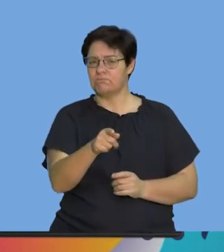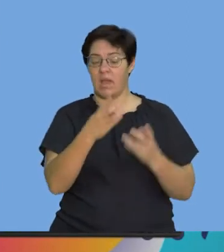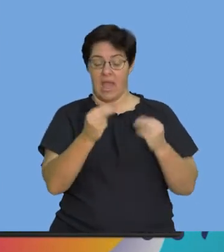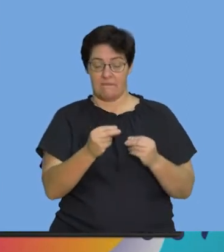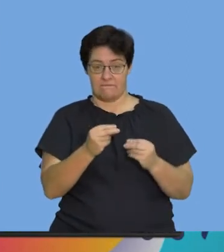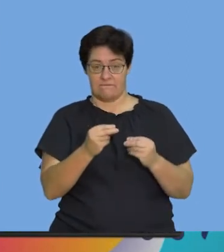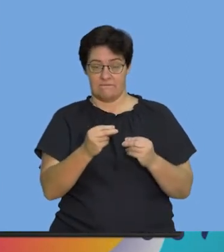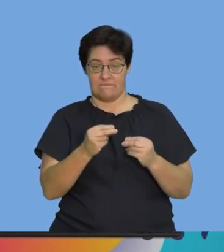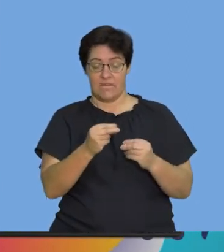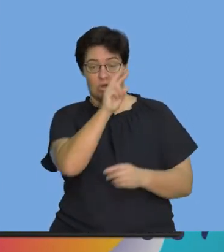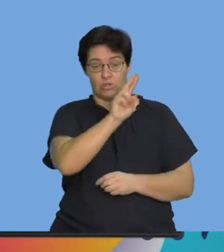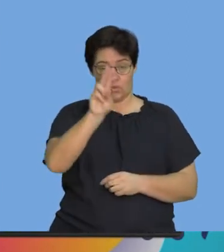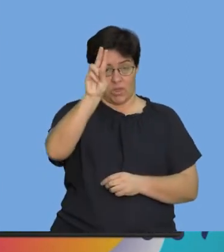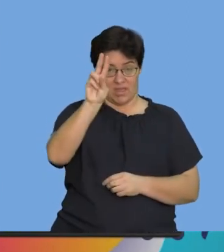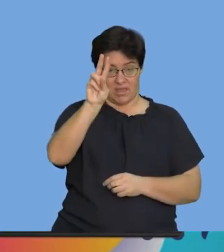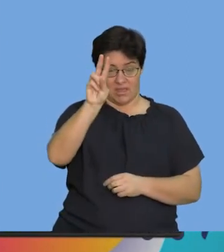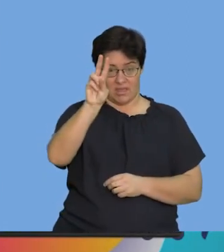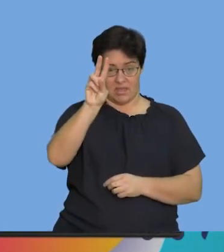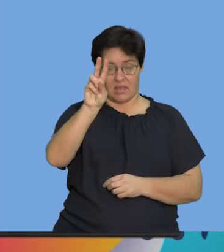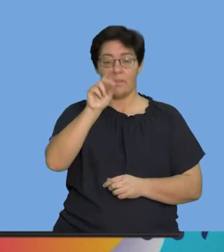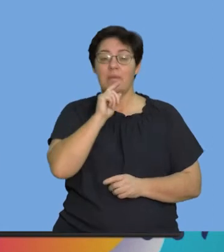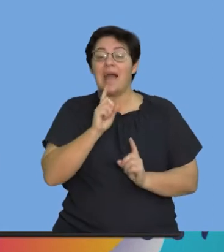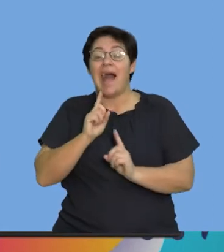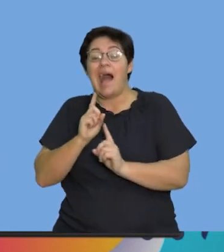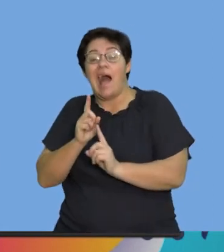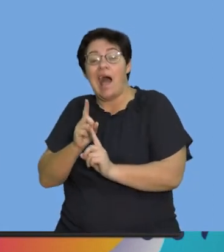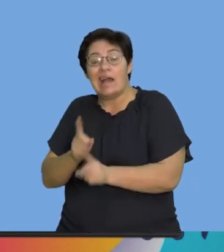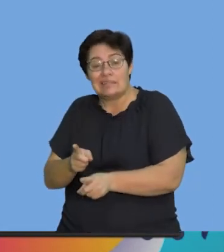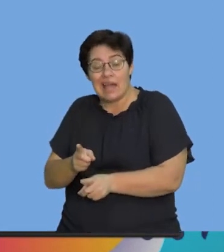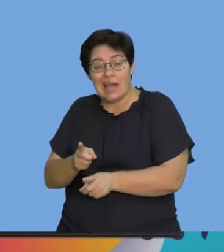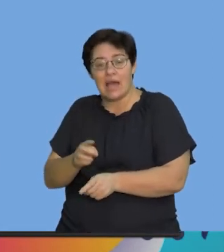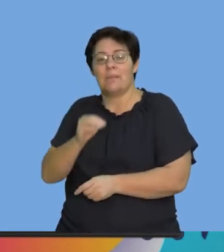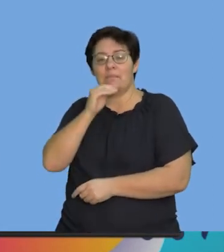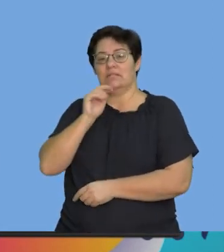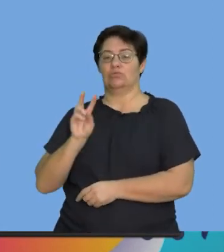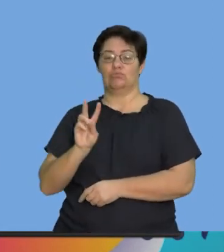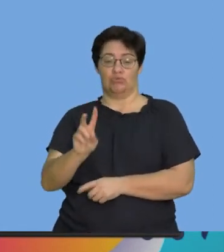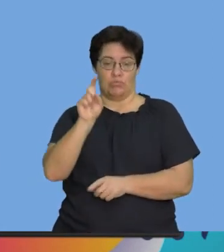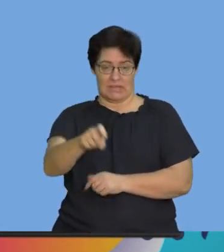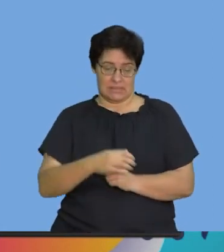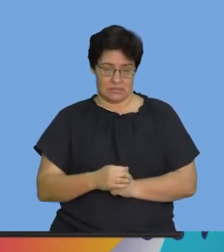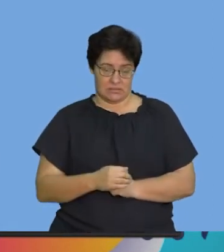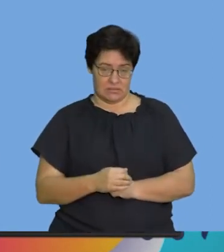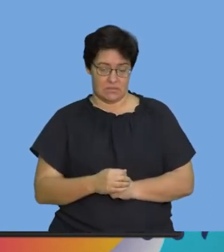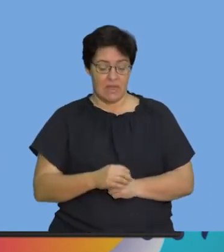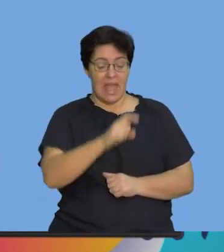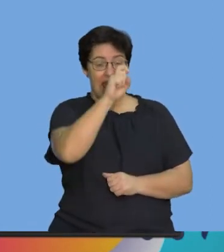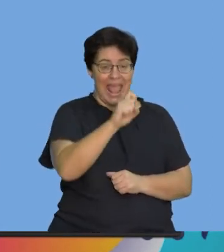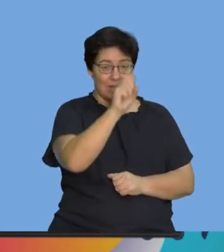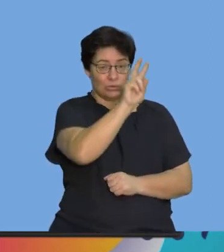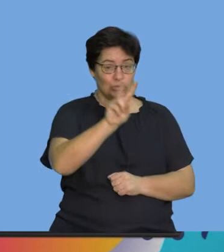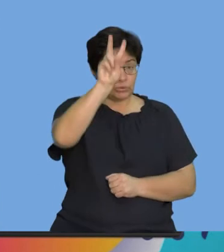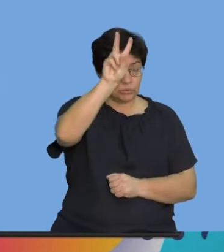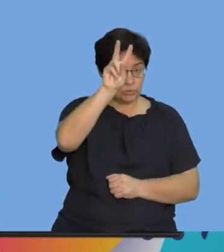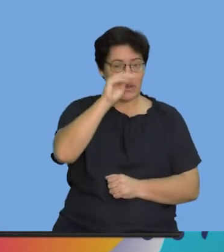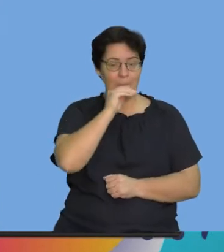squared, the idea is that your answers need to be 2. Right? If I have x squared, that tells me